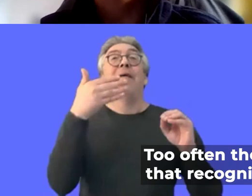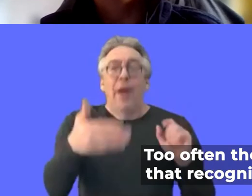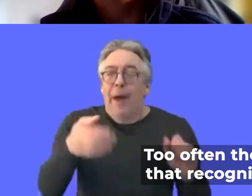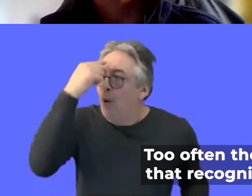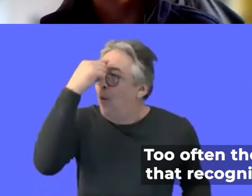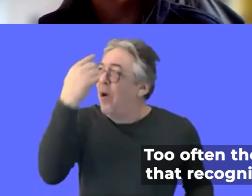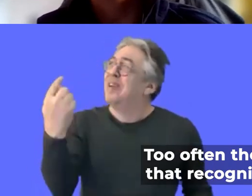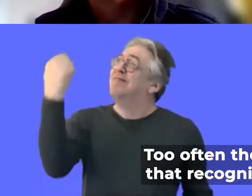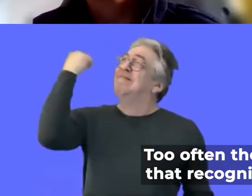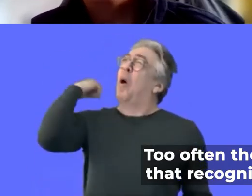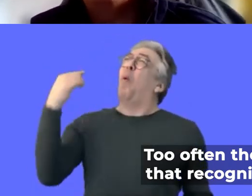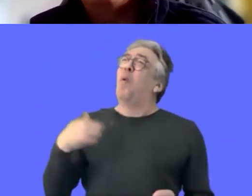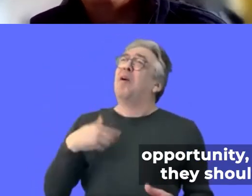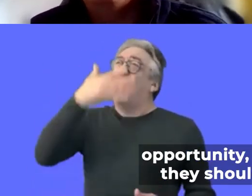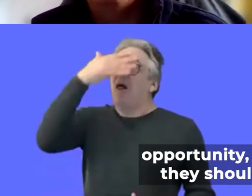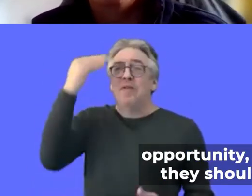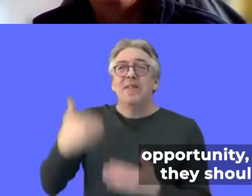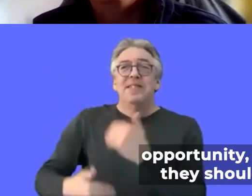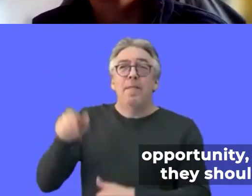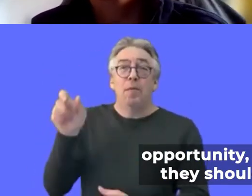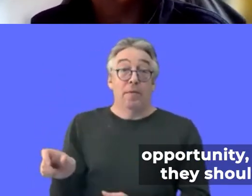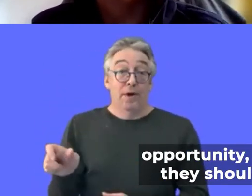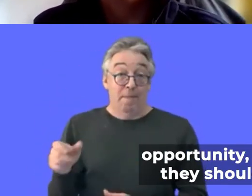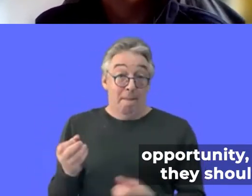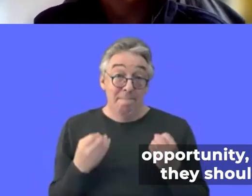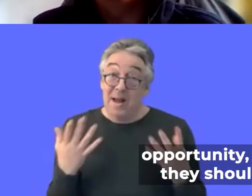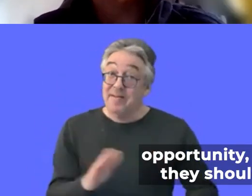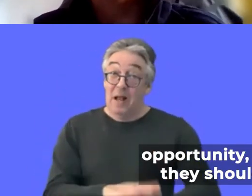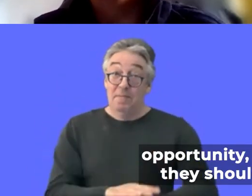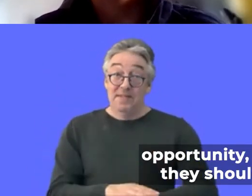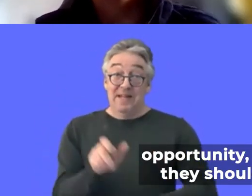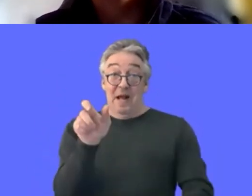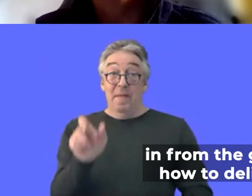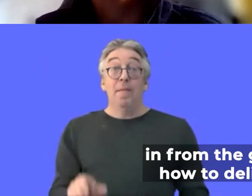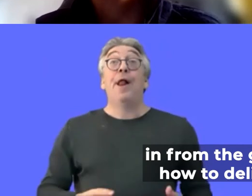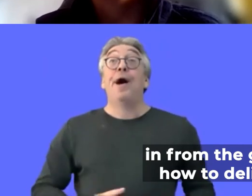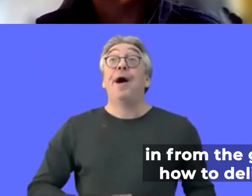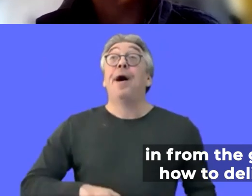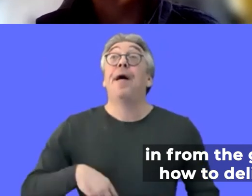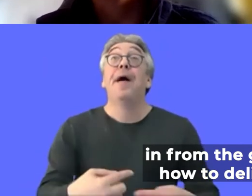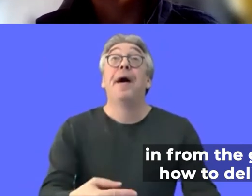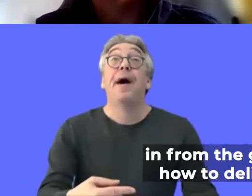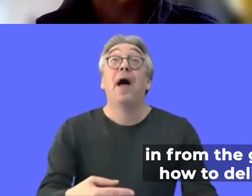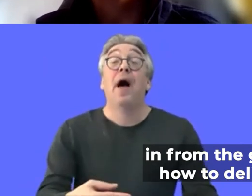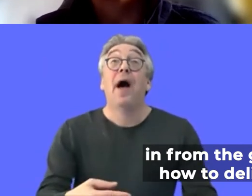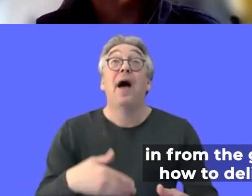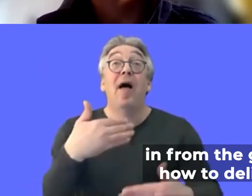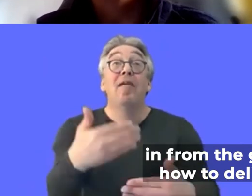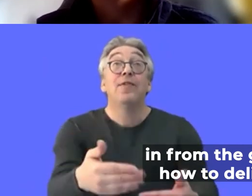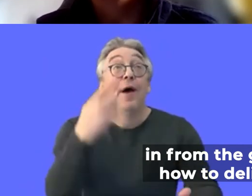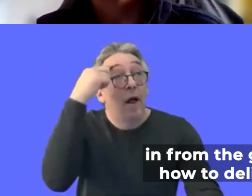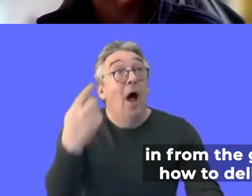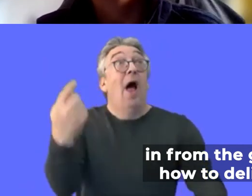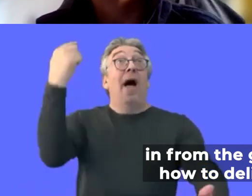recognize the missed opportunity when actually they should have been in from the get-go around how